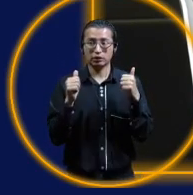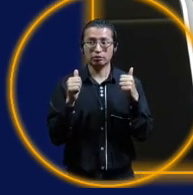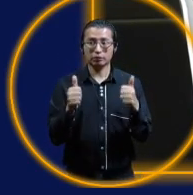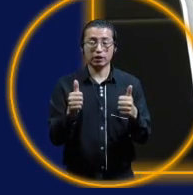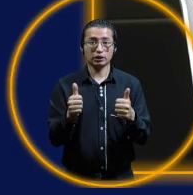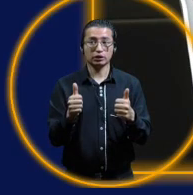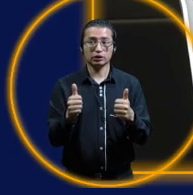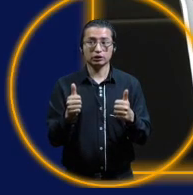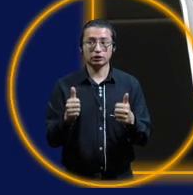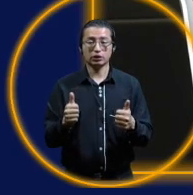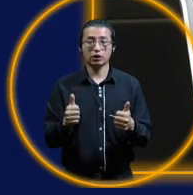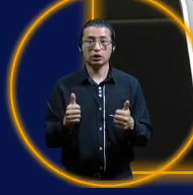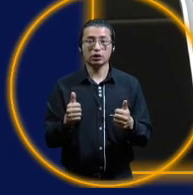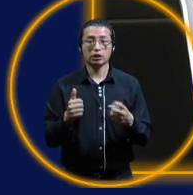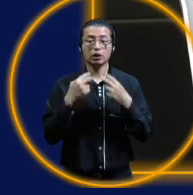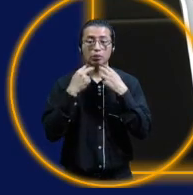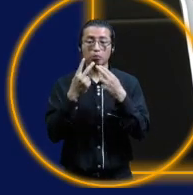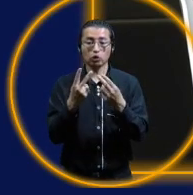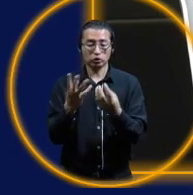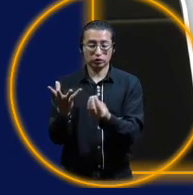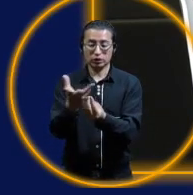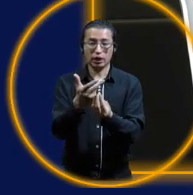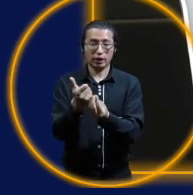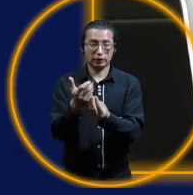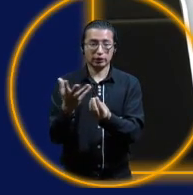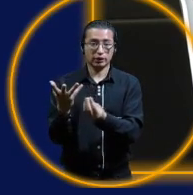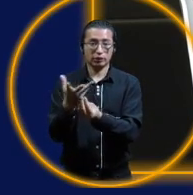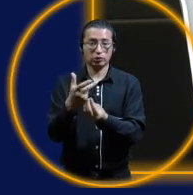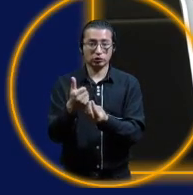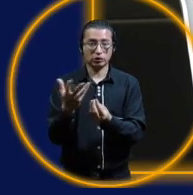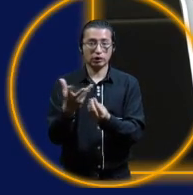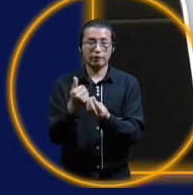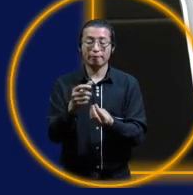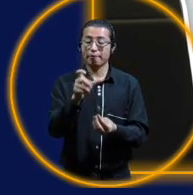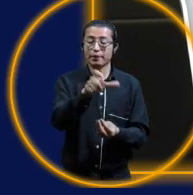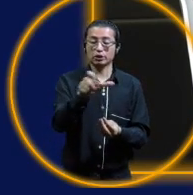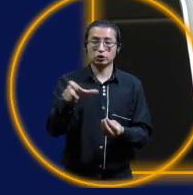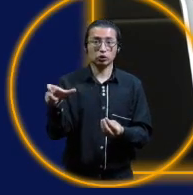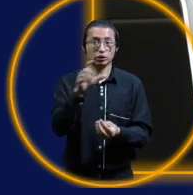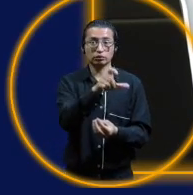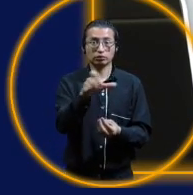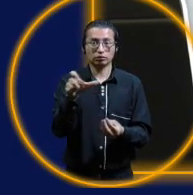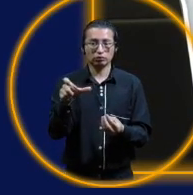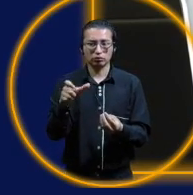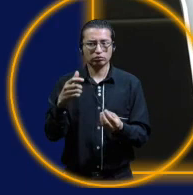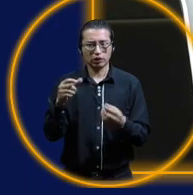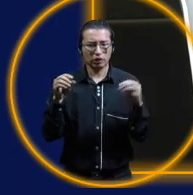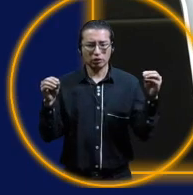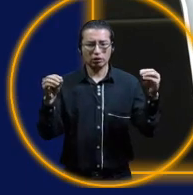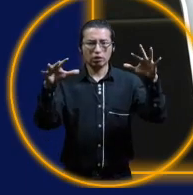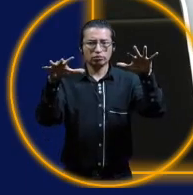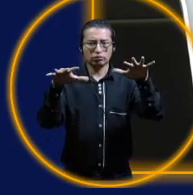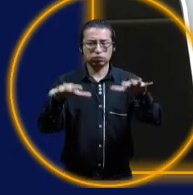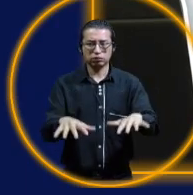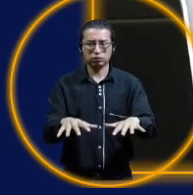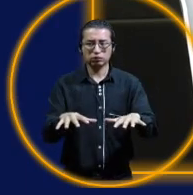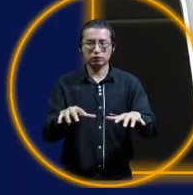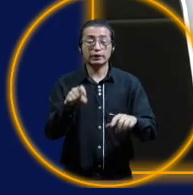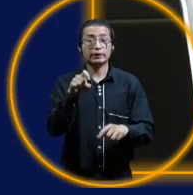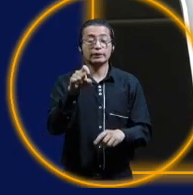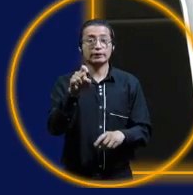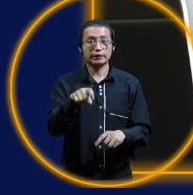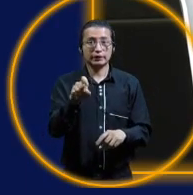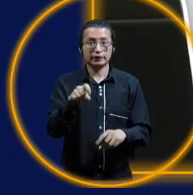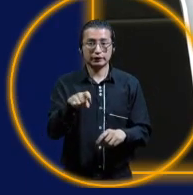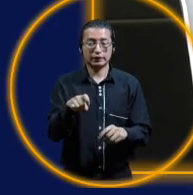an artistic voice for people where it's not segregated as much necessarily. Yeah. Or the way it's segregated